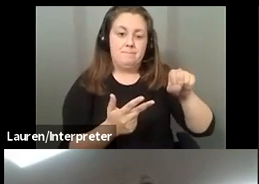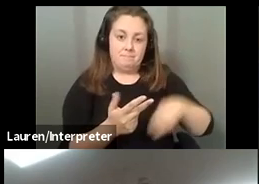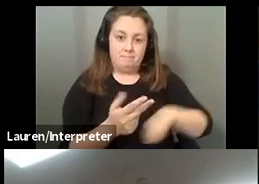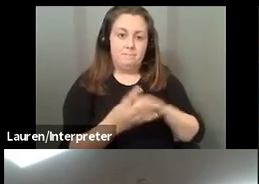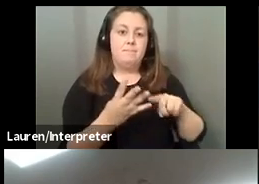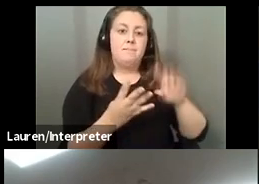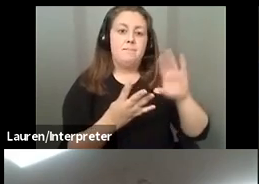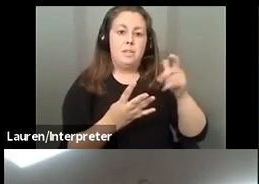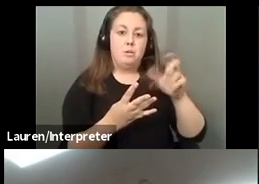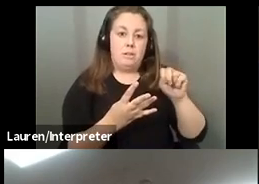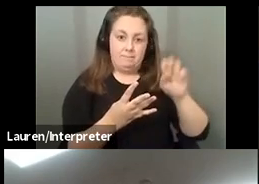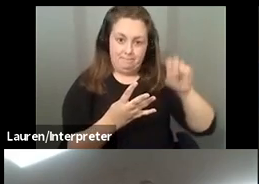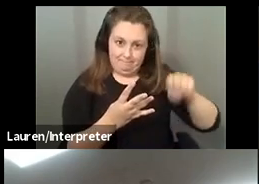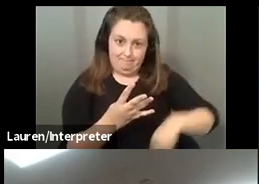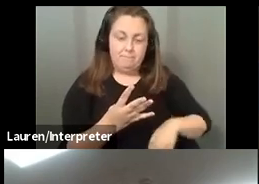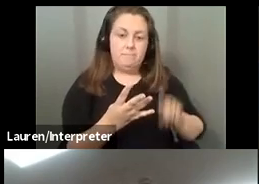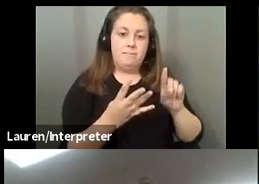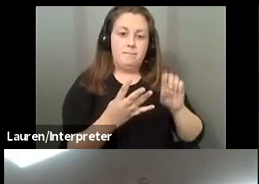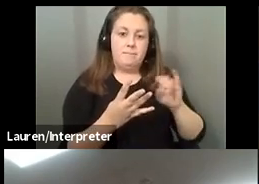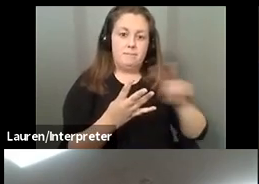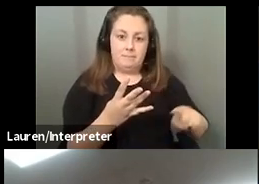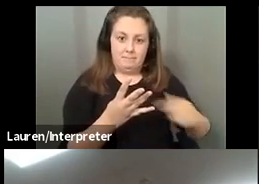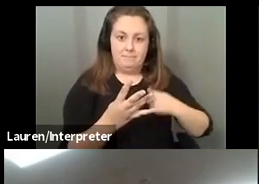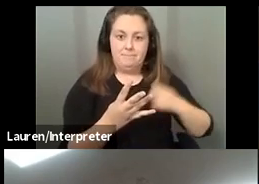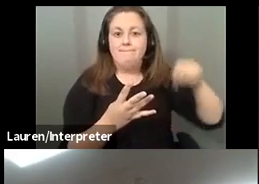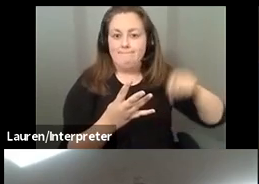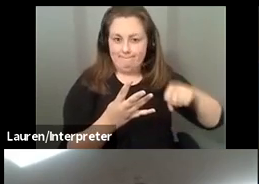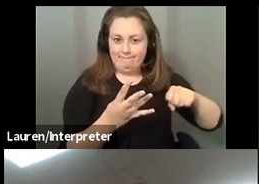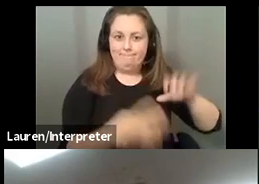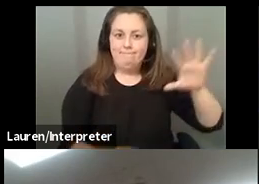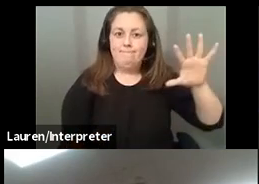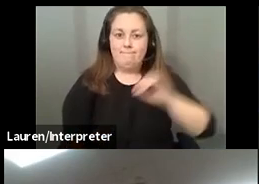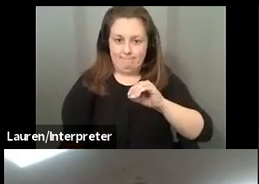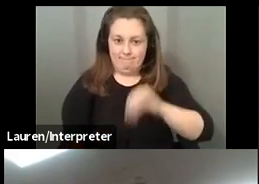Gallagher? Yes. And Dinesh Savas is a yes as well. 5-0.